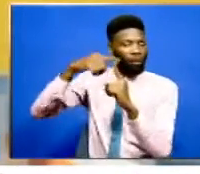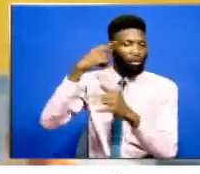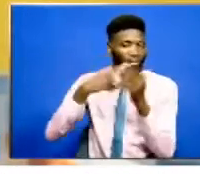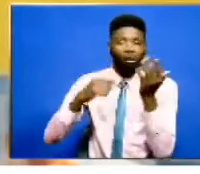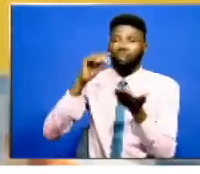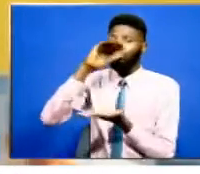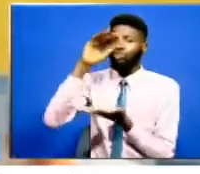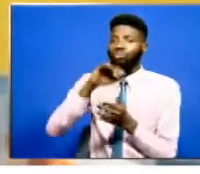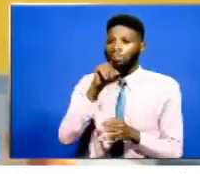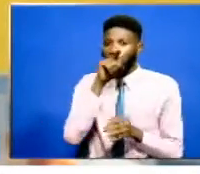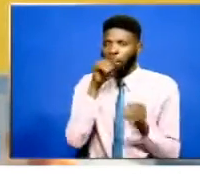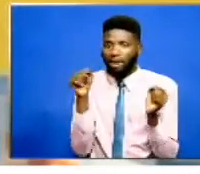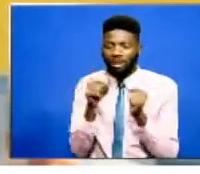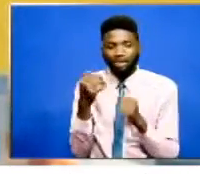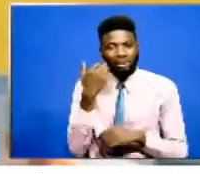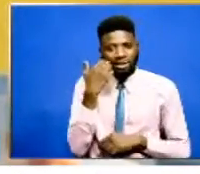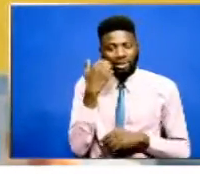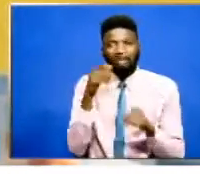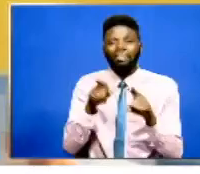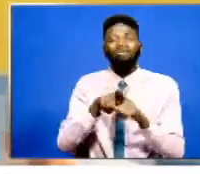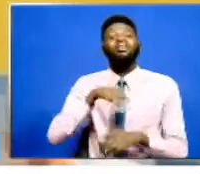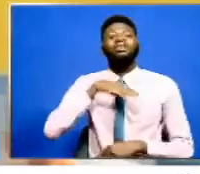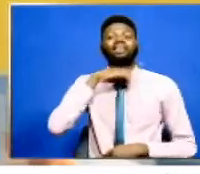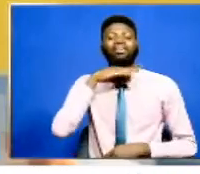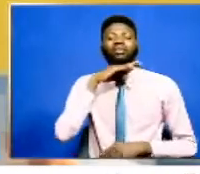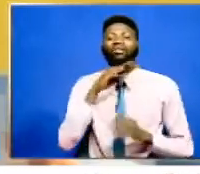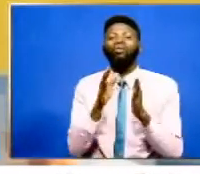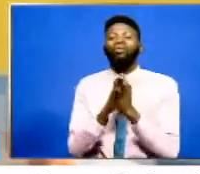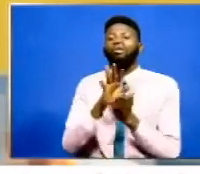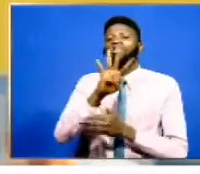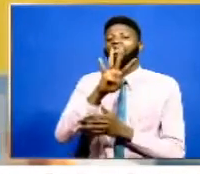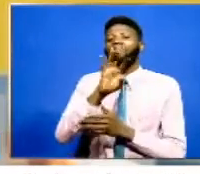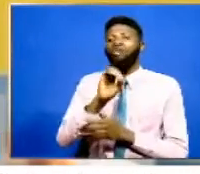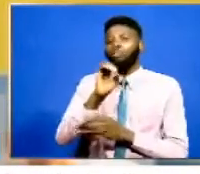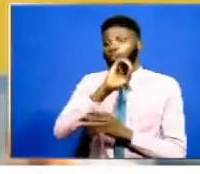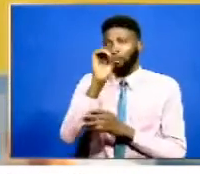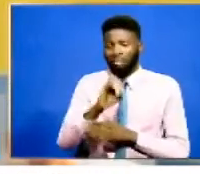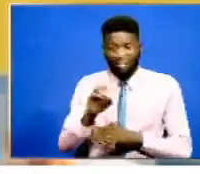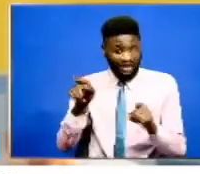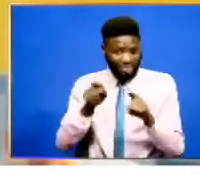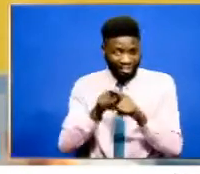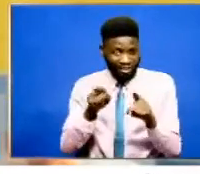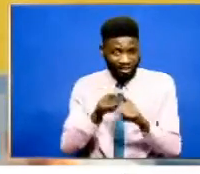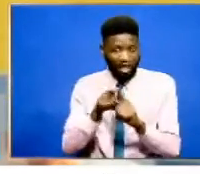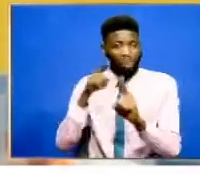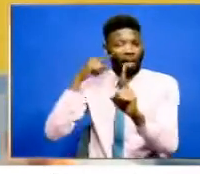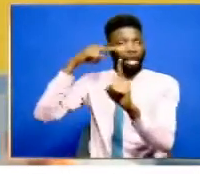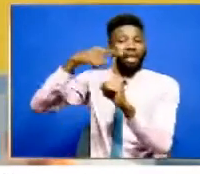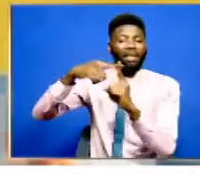by 40% and the goal of eliminating malaria by 2030.